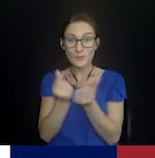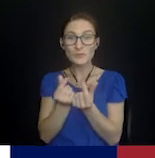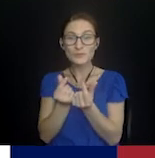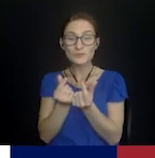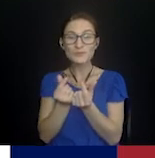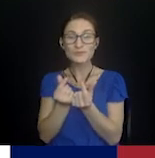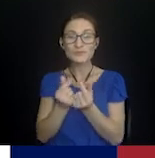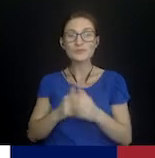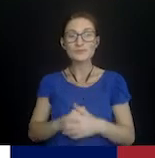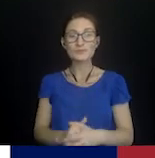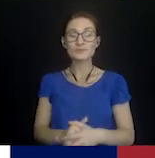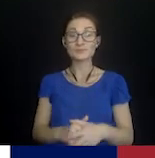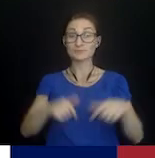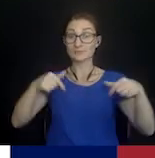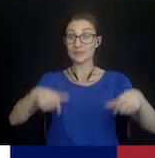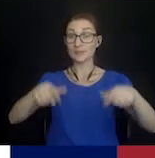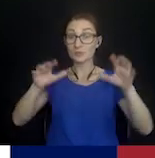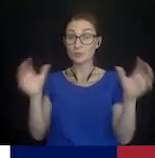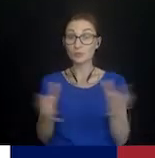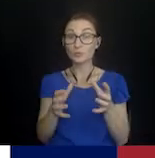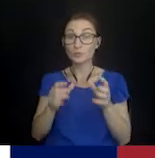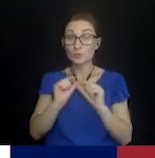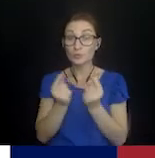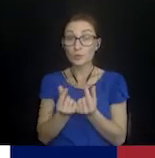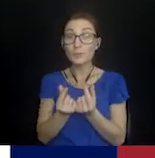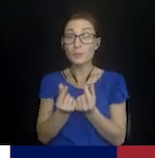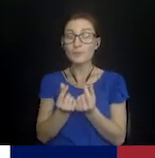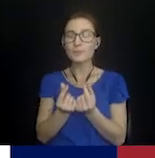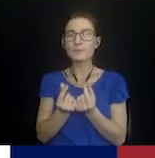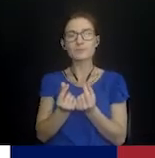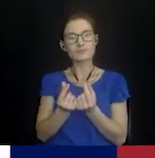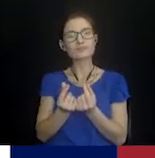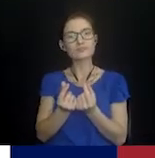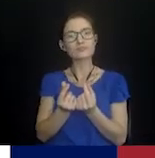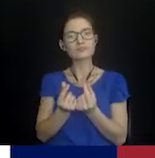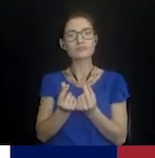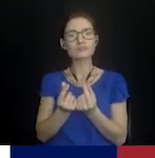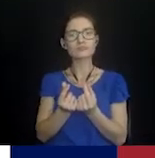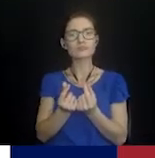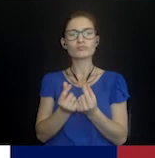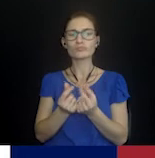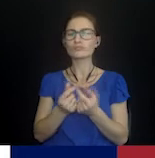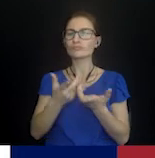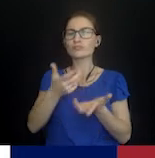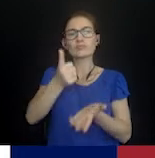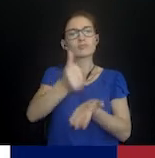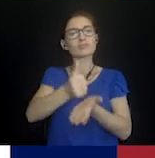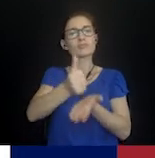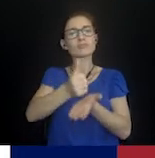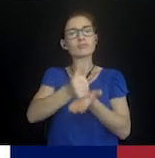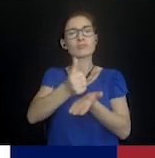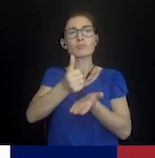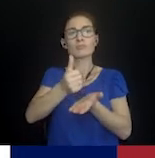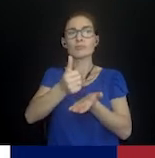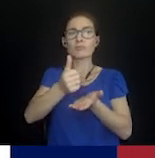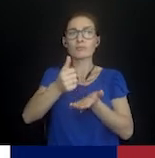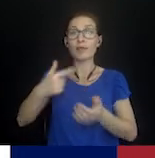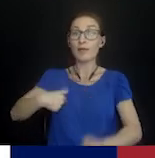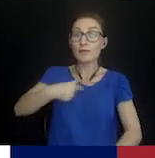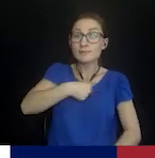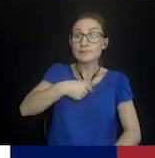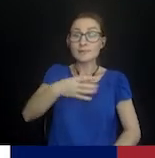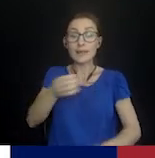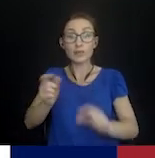in this group, because this group enables enables us and the group to